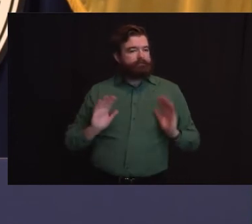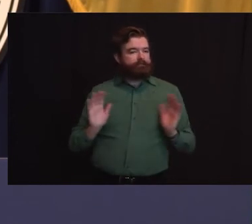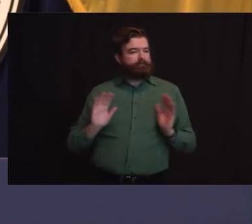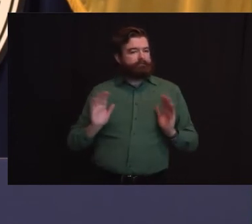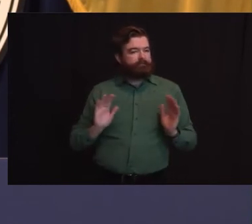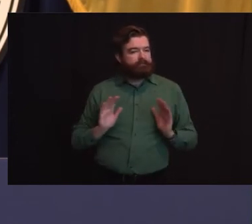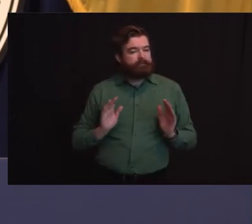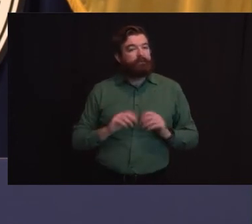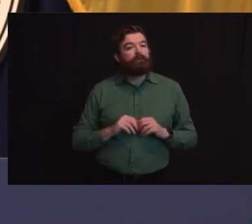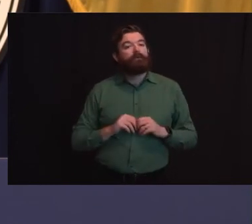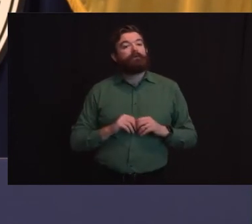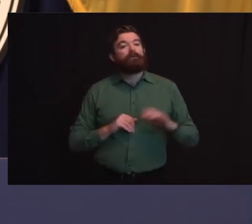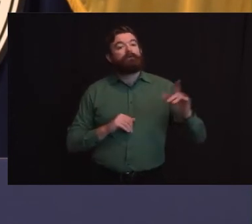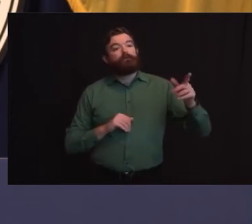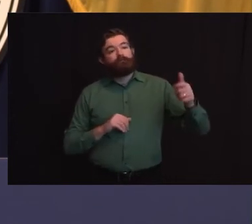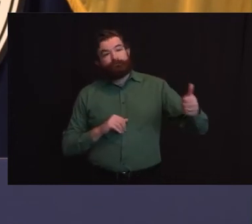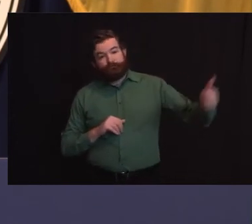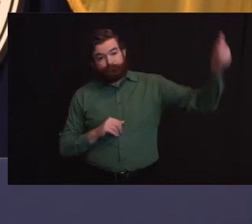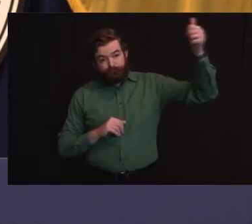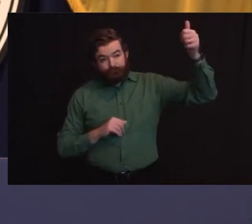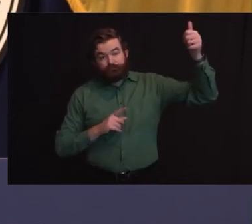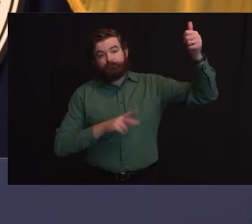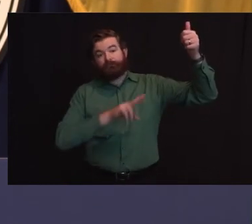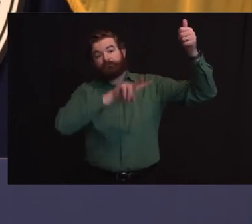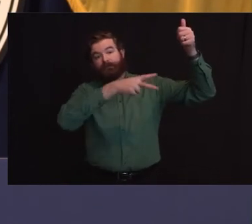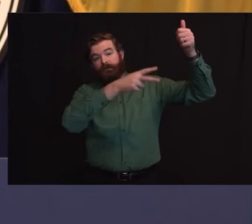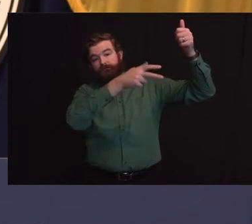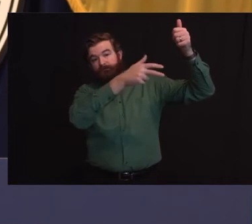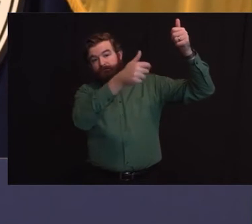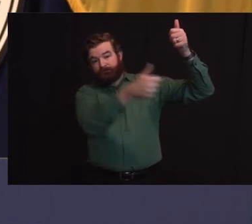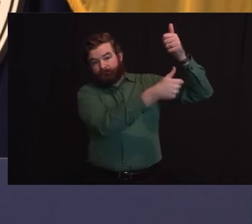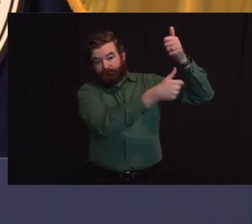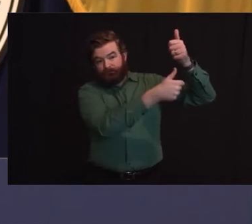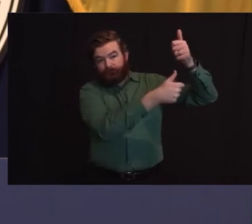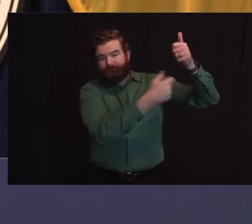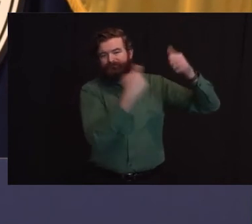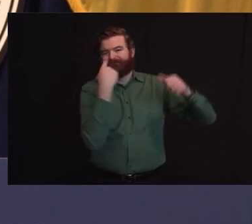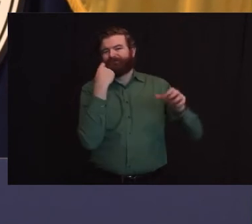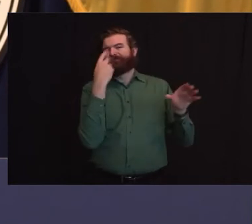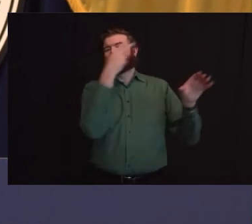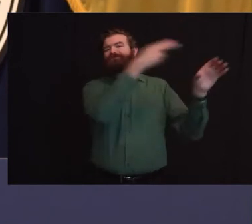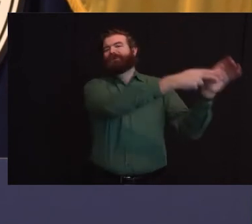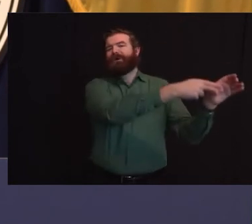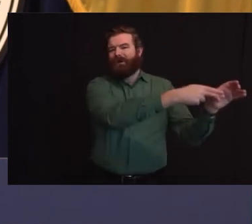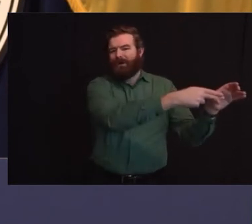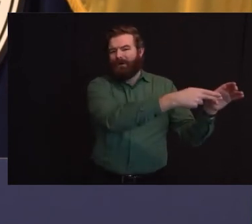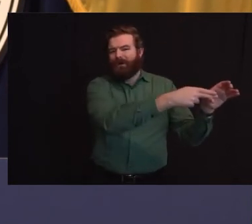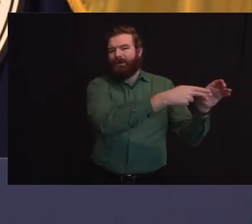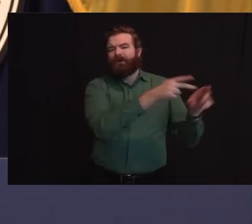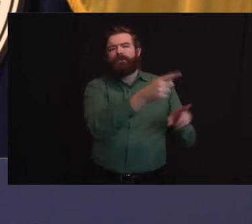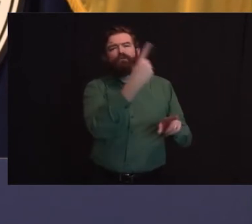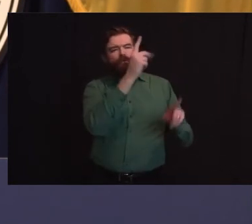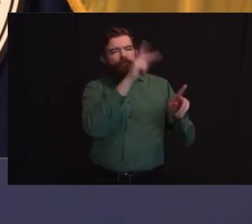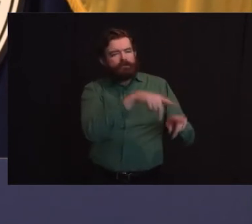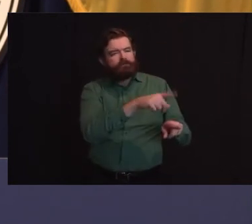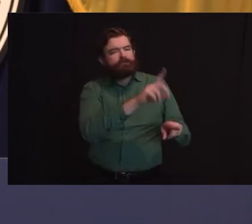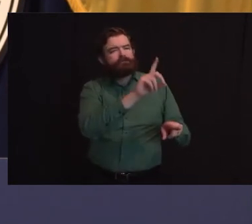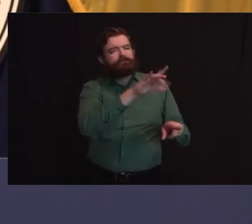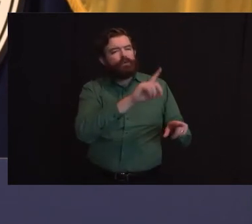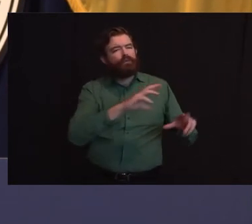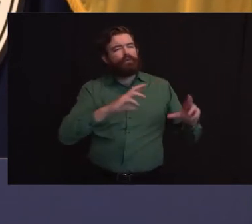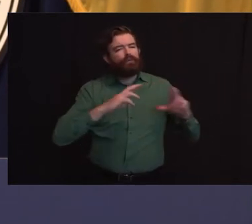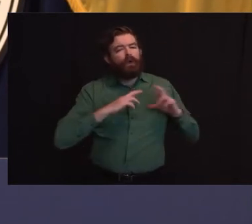facility have been newly installed. There was a retirement in one case, and there's been an administrative